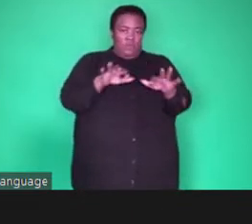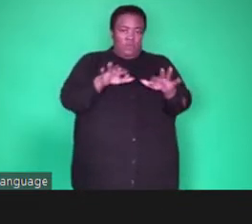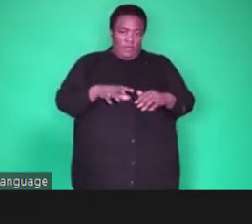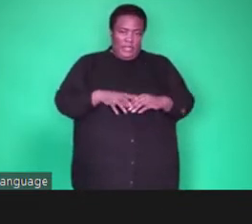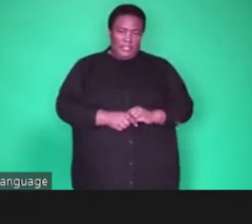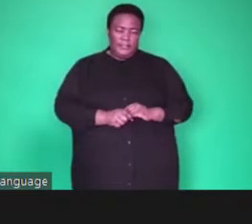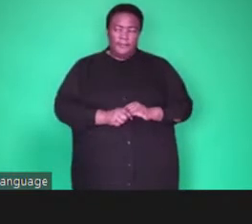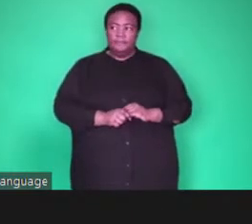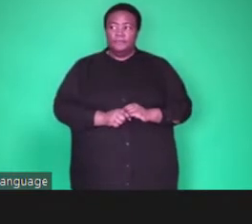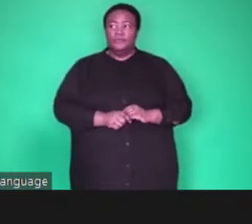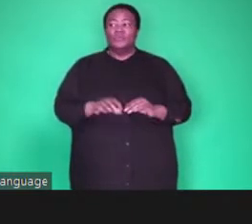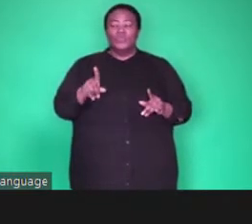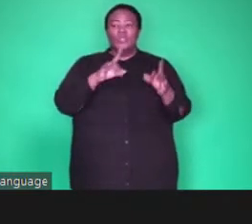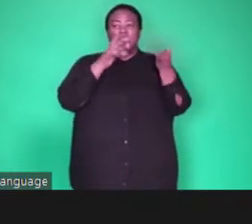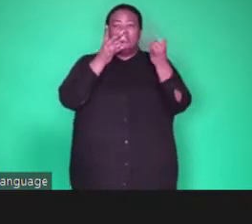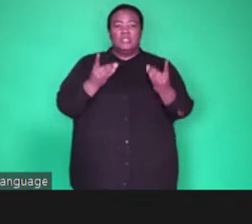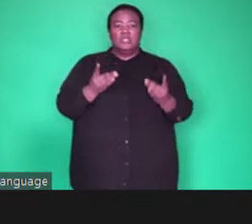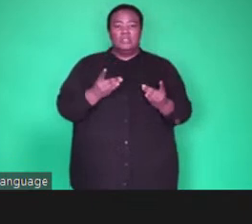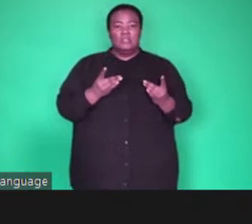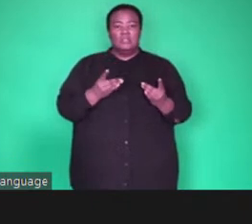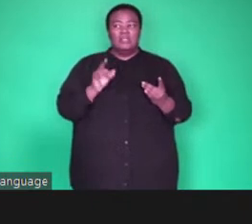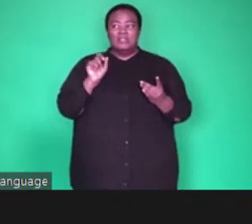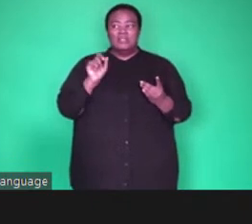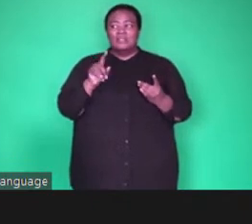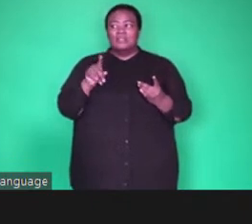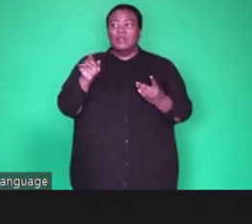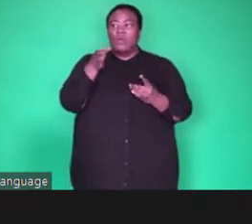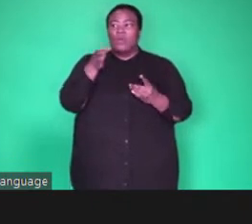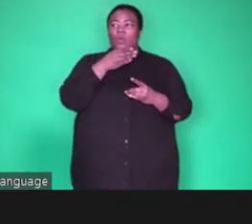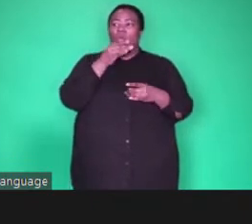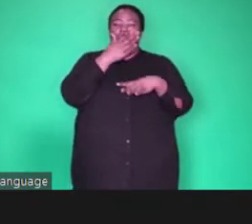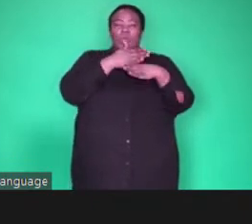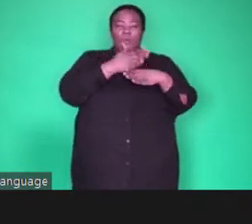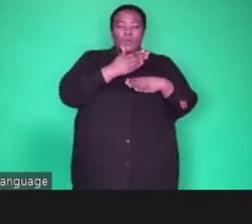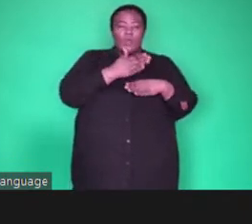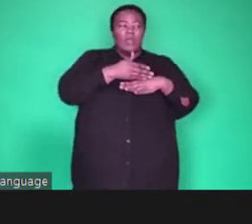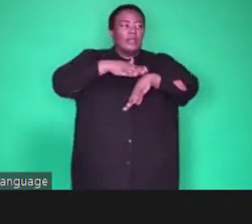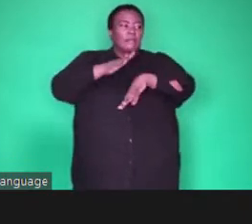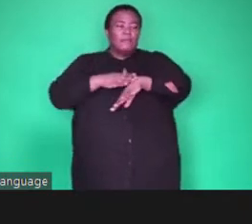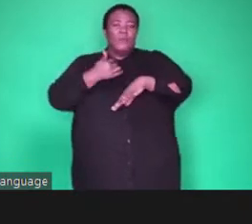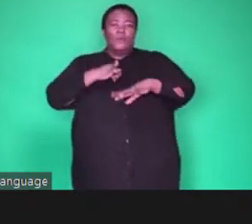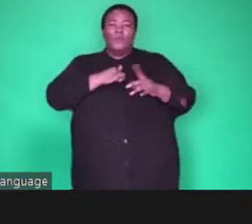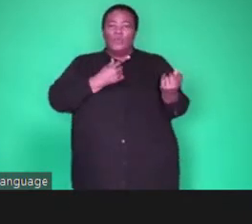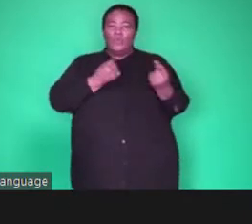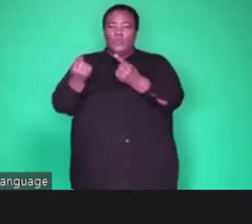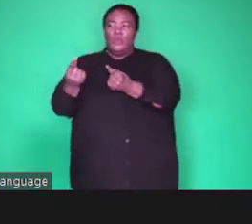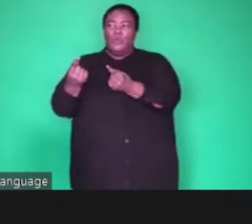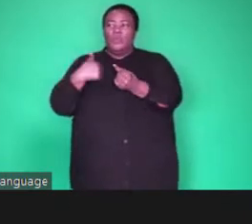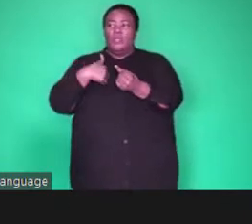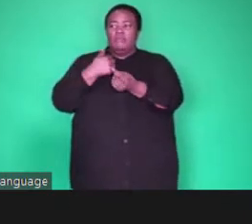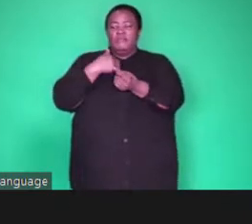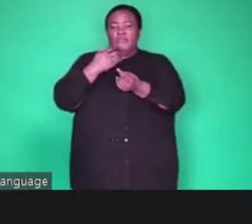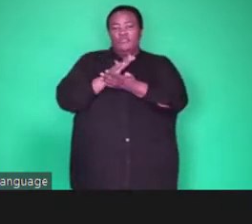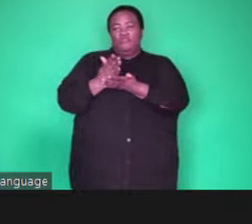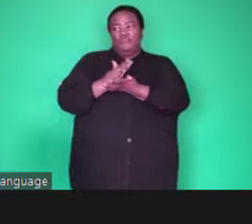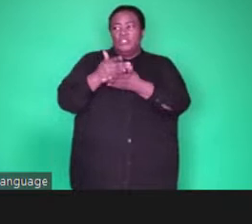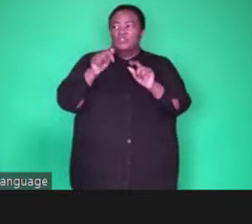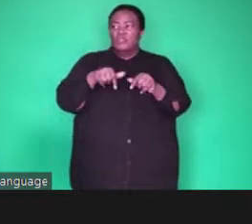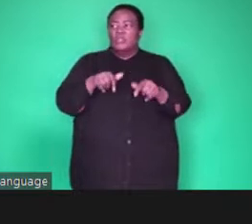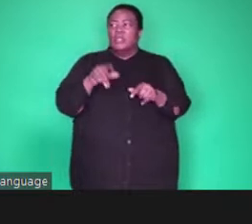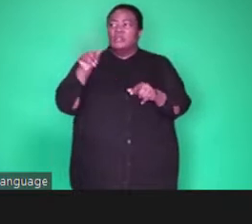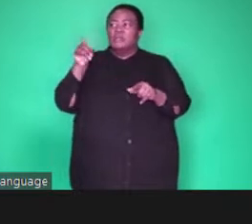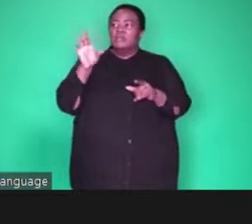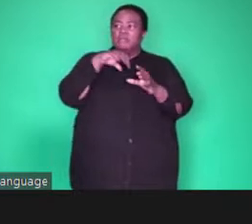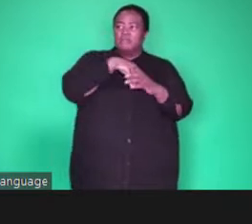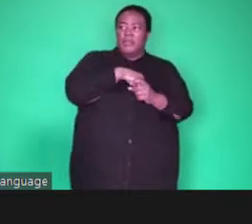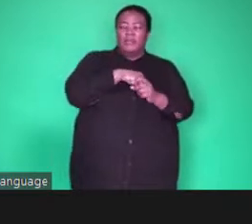just to say that all this work and more that I won't have time to mention today is part of the Big Data for Migration